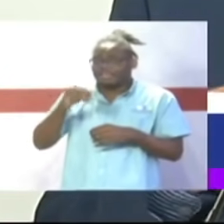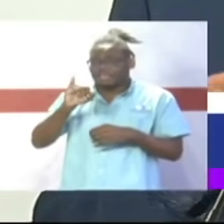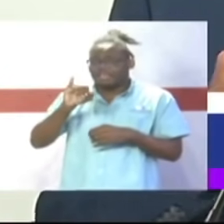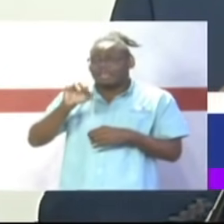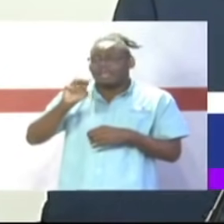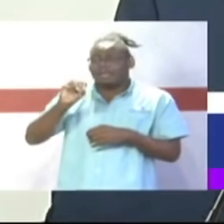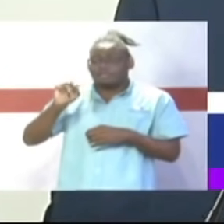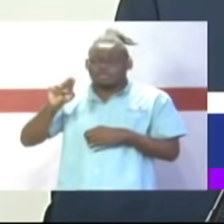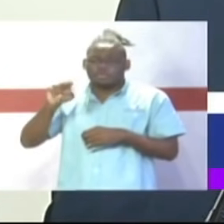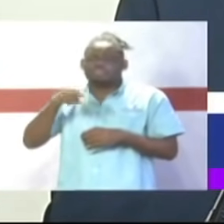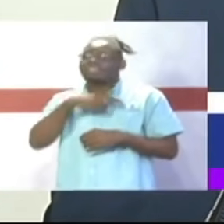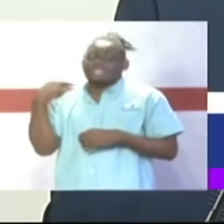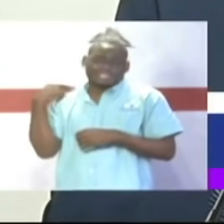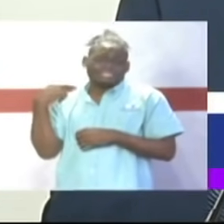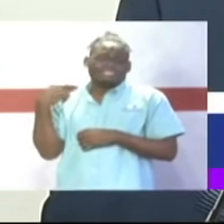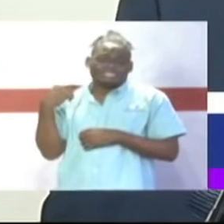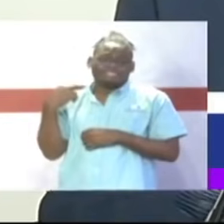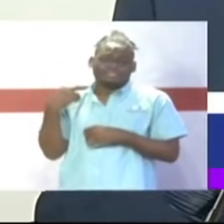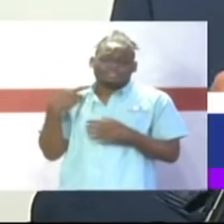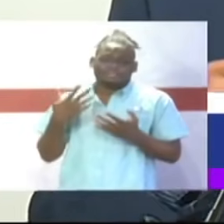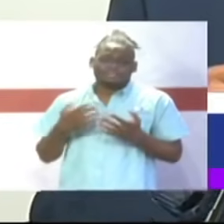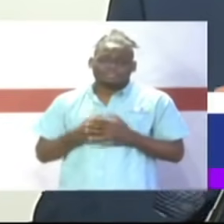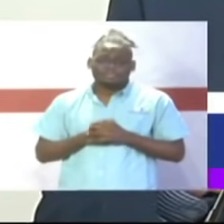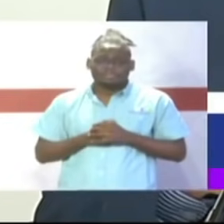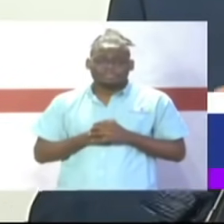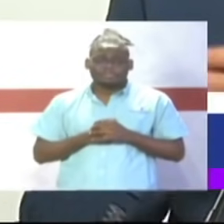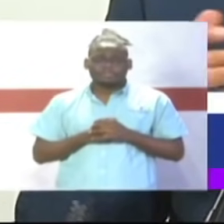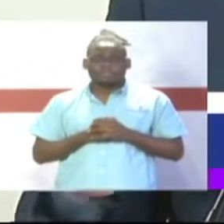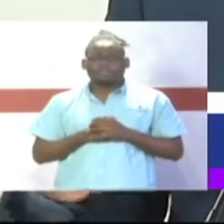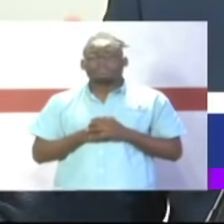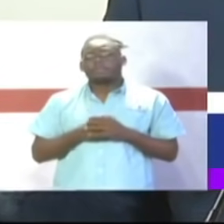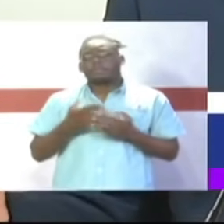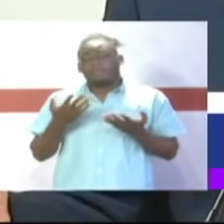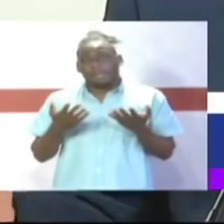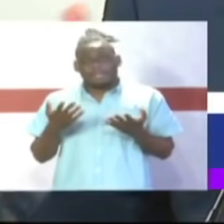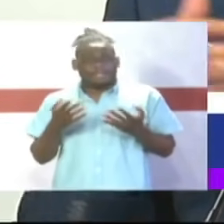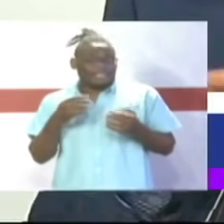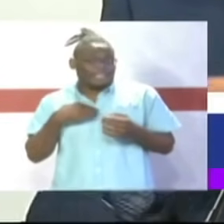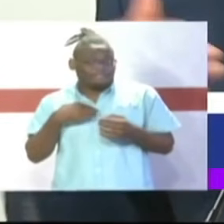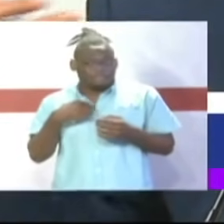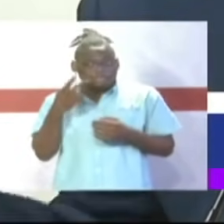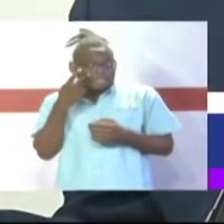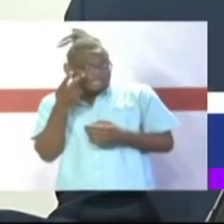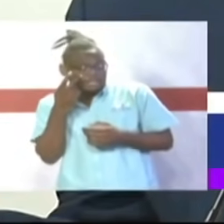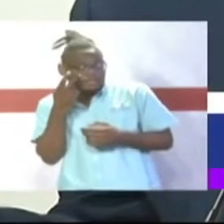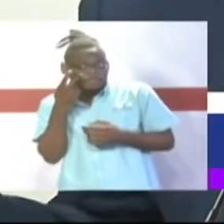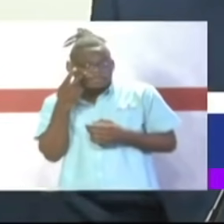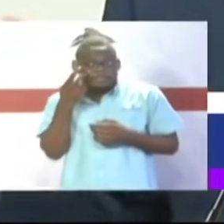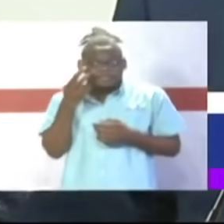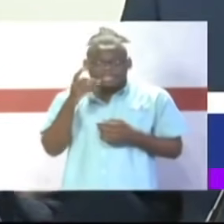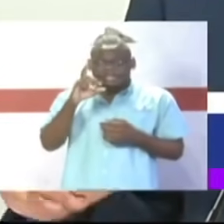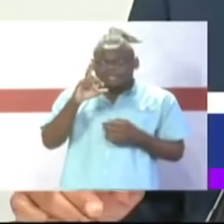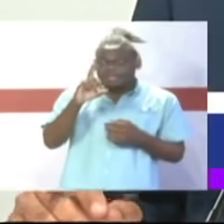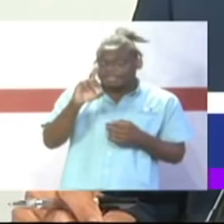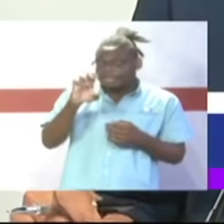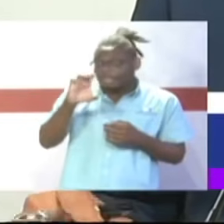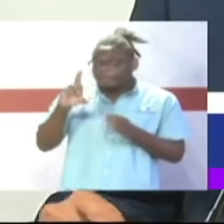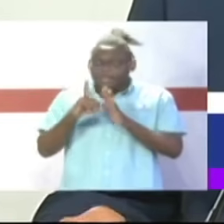who received their first 2 shots of AstraZeneca need their third primary shot, we then switch them over to Pfizer.